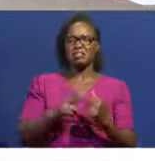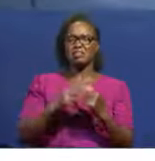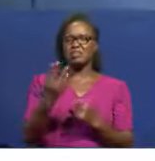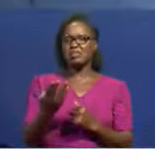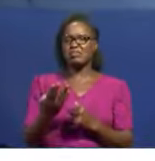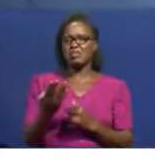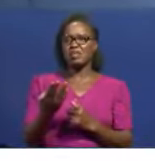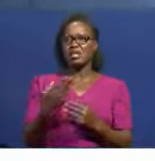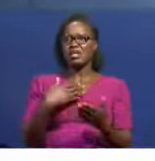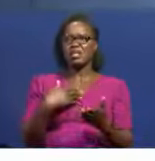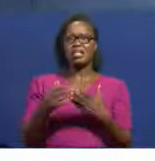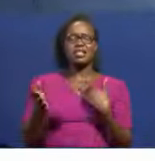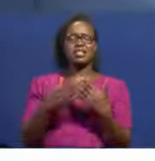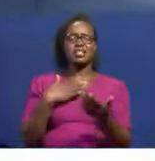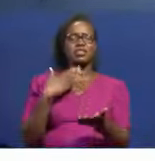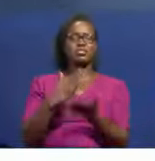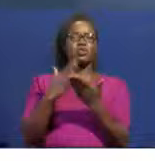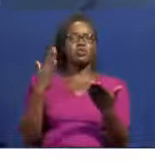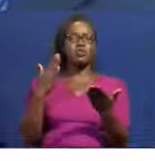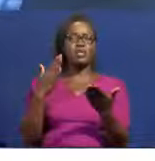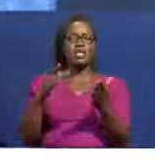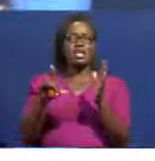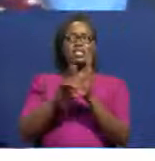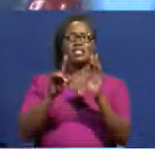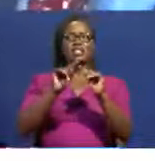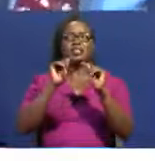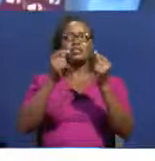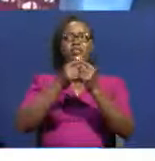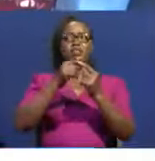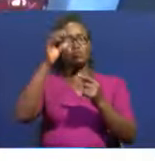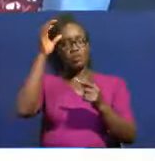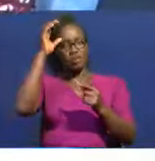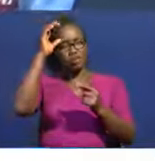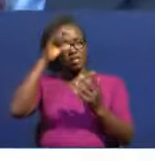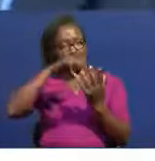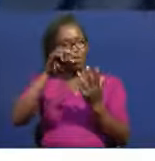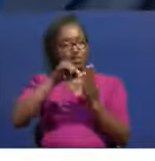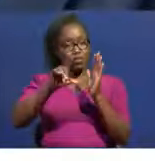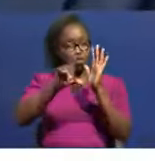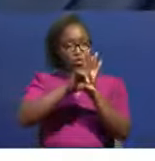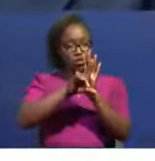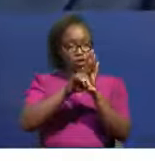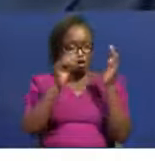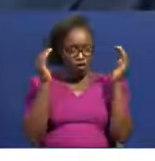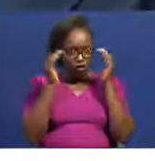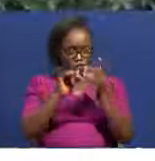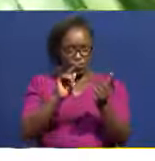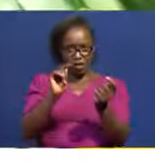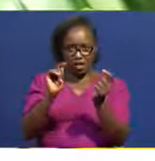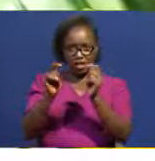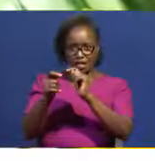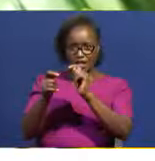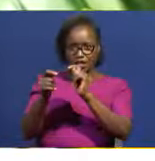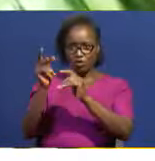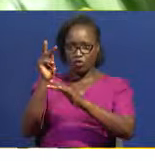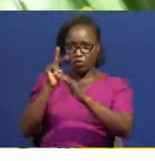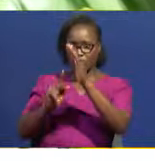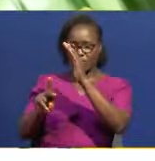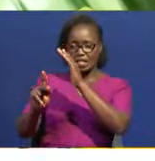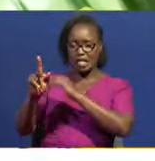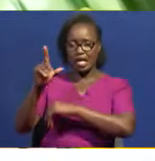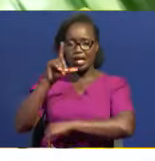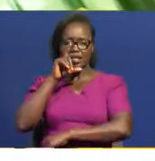stop. And as Gachagua's legal team consider their legal options, focus shifts to Professor Kithure